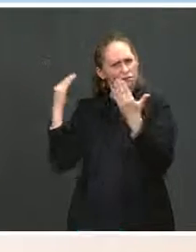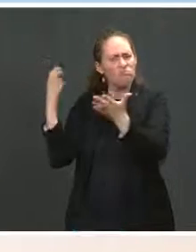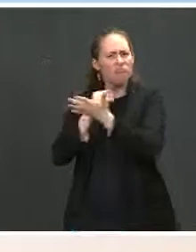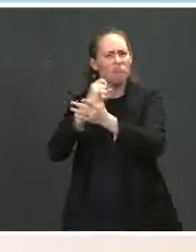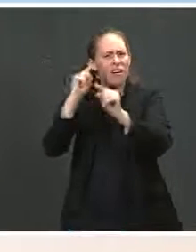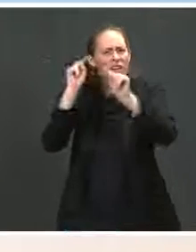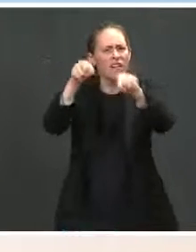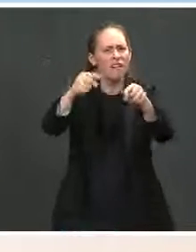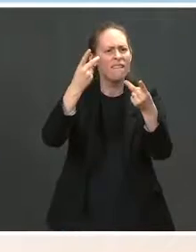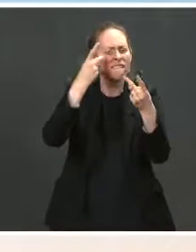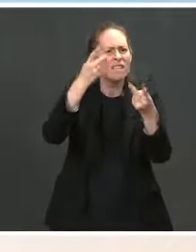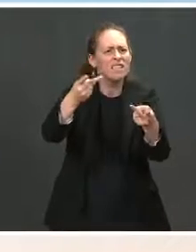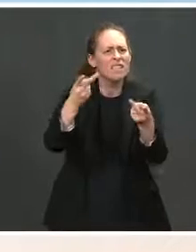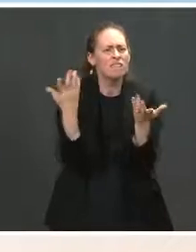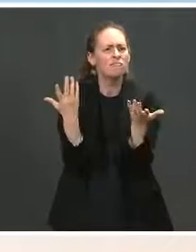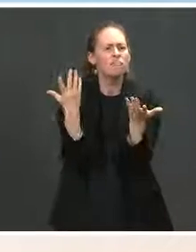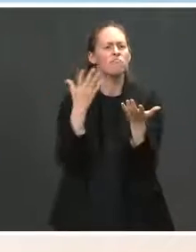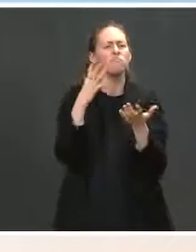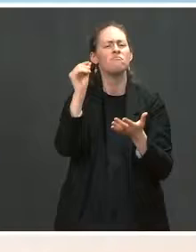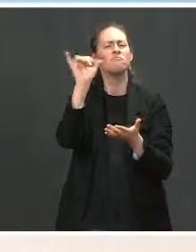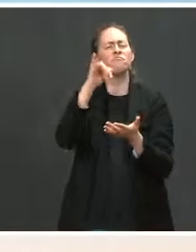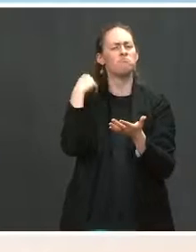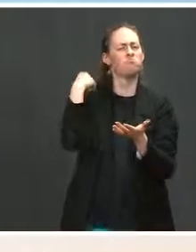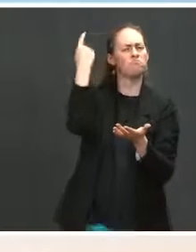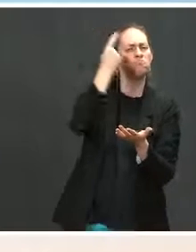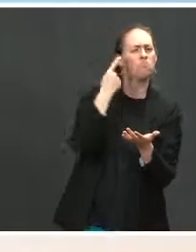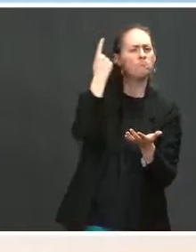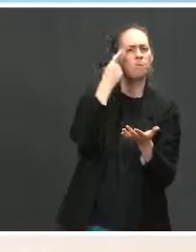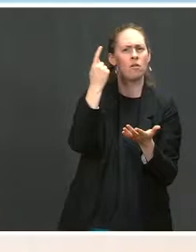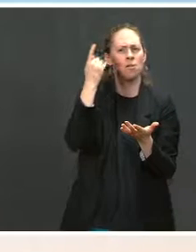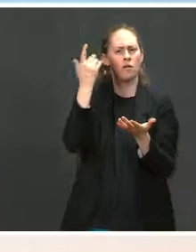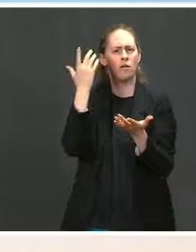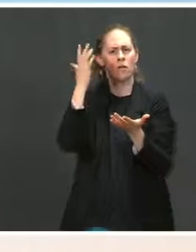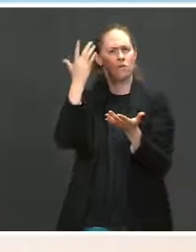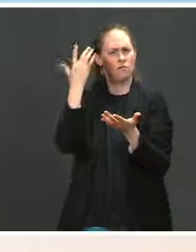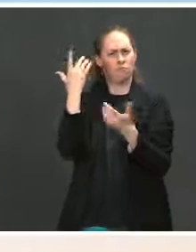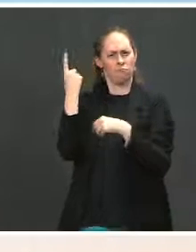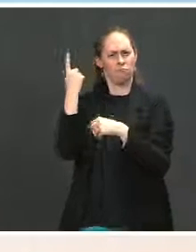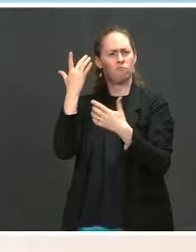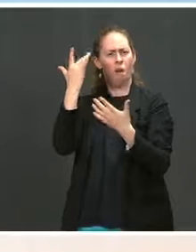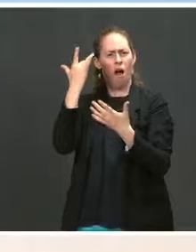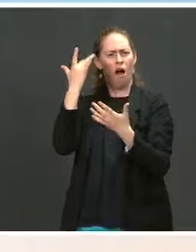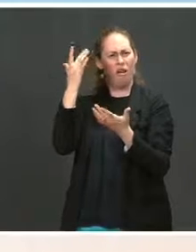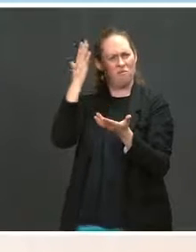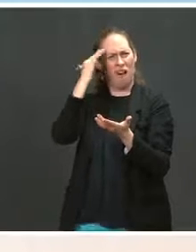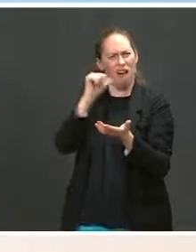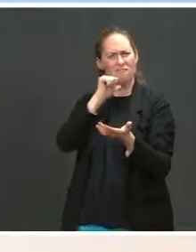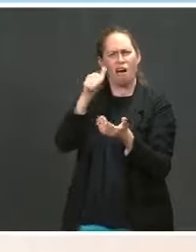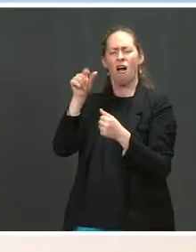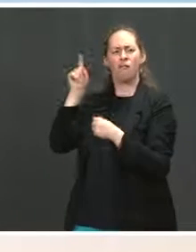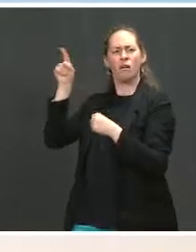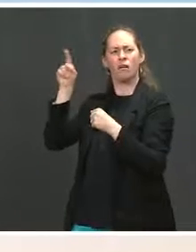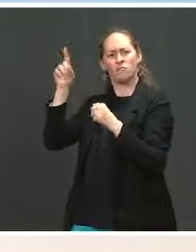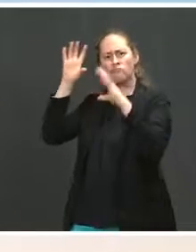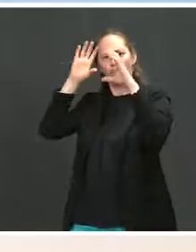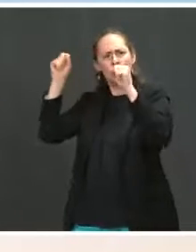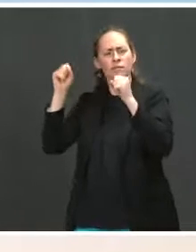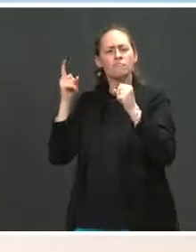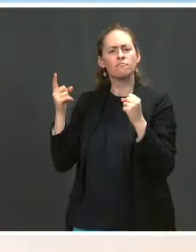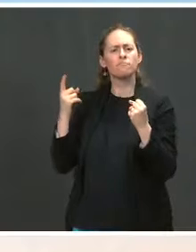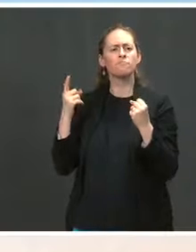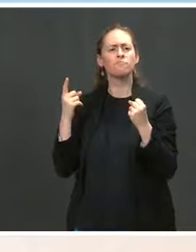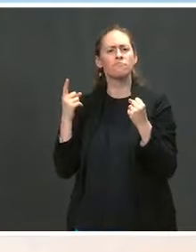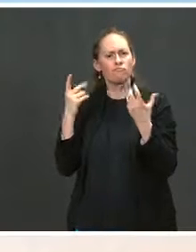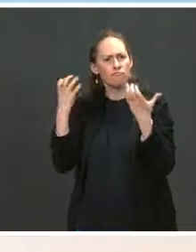important for one of, the president's main sort of people that he's tasked with dealing with this to visit the